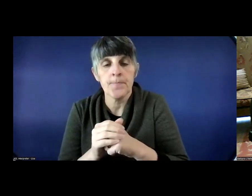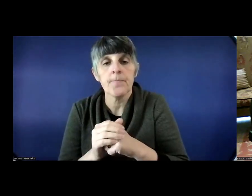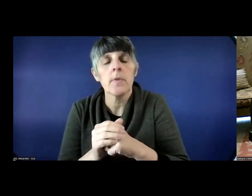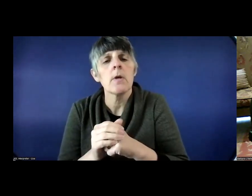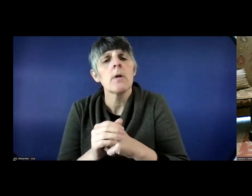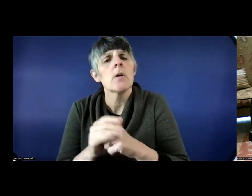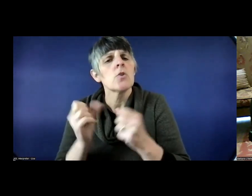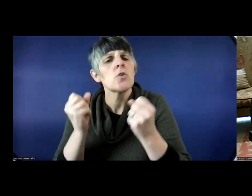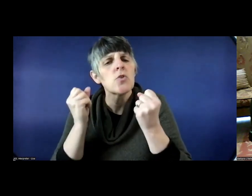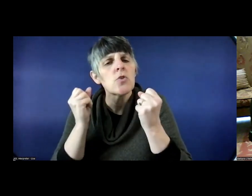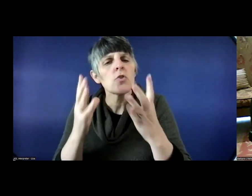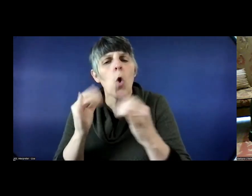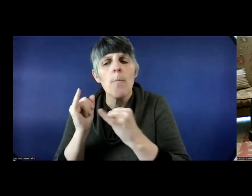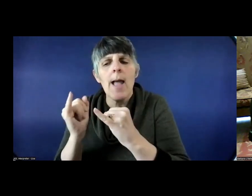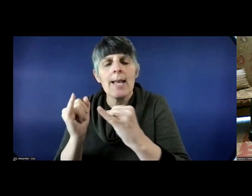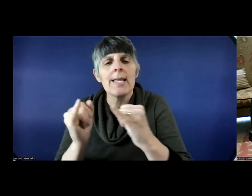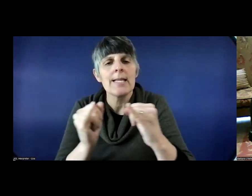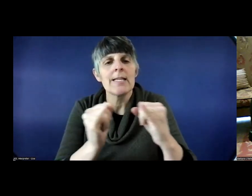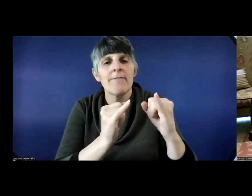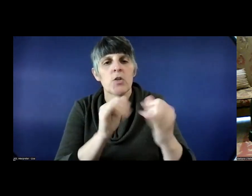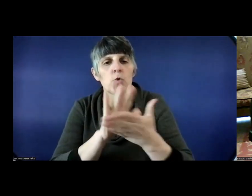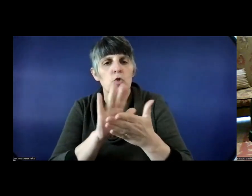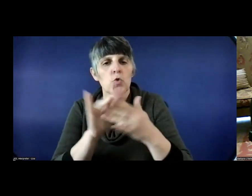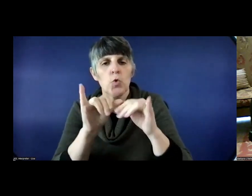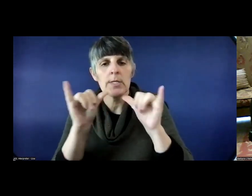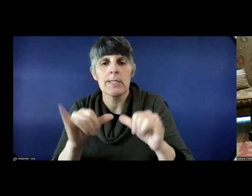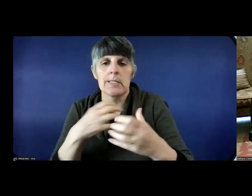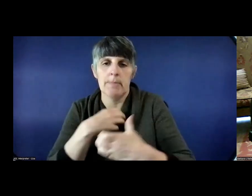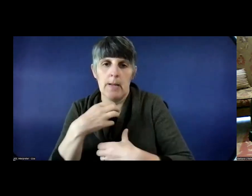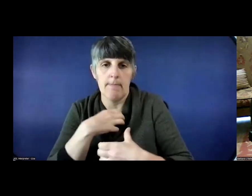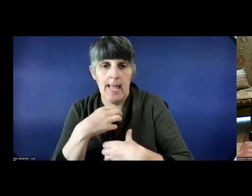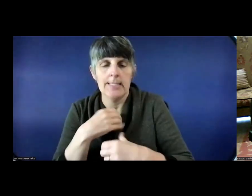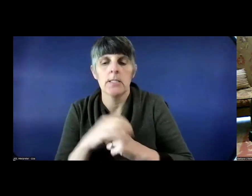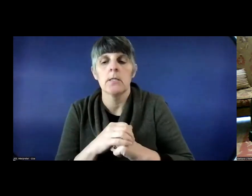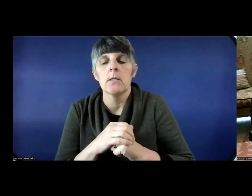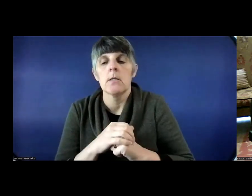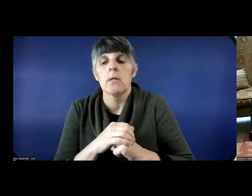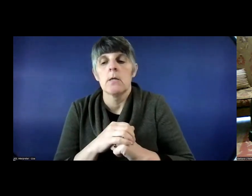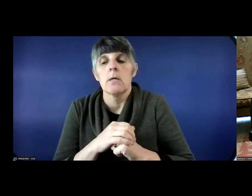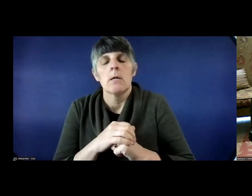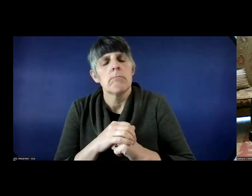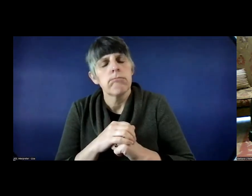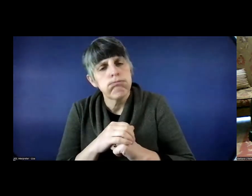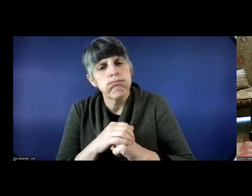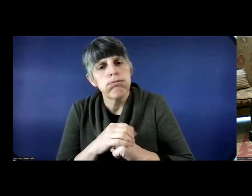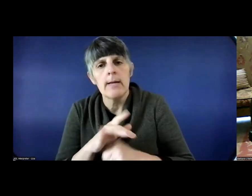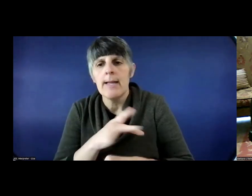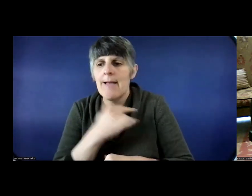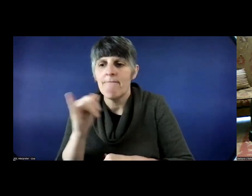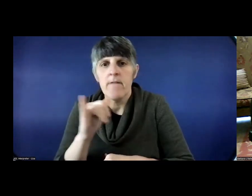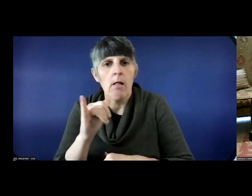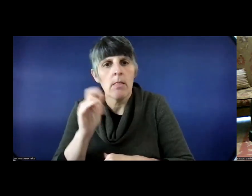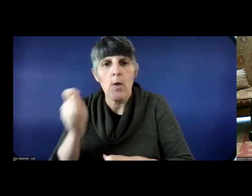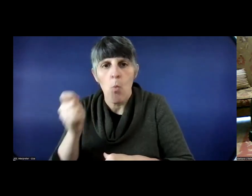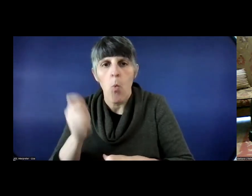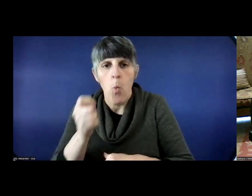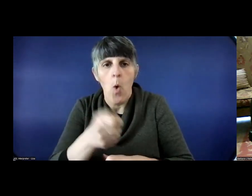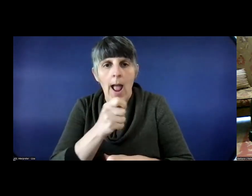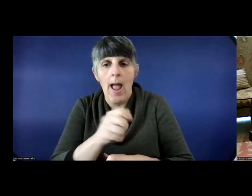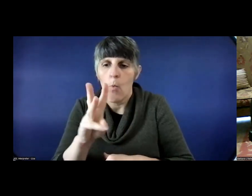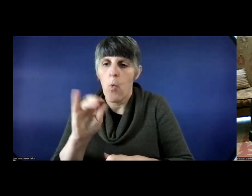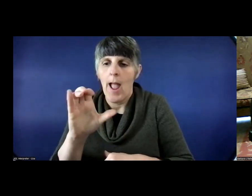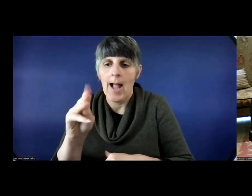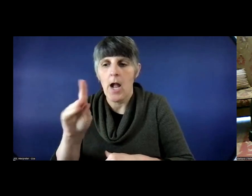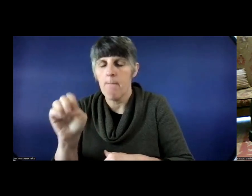had so many individual school system complaints that it felt like whack-a-mole, that